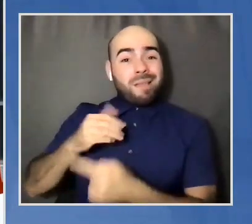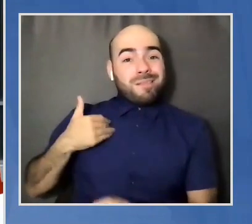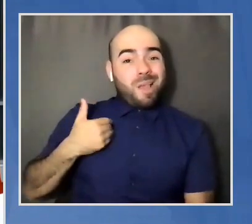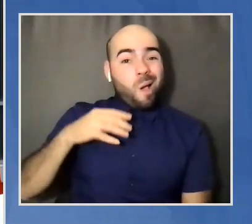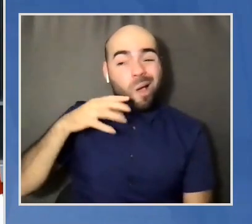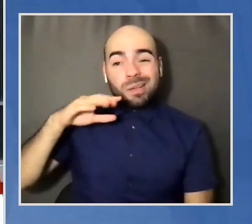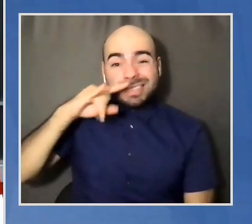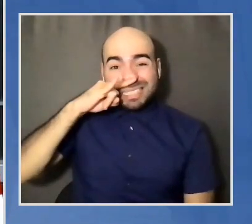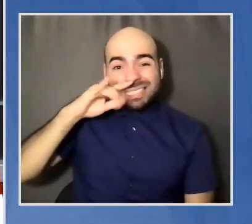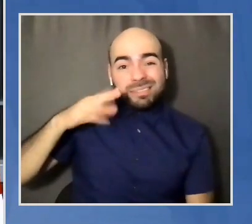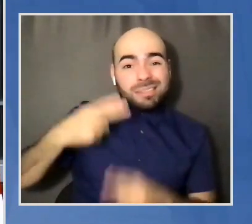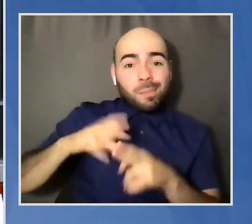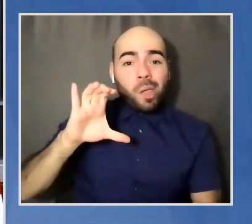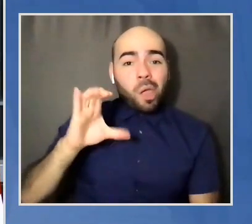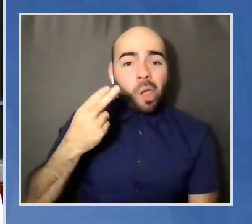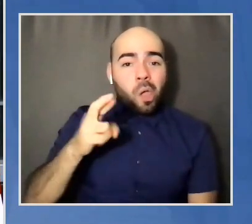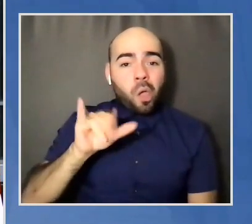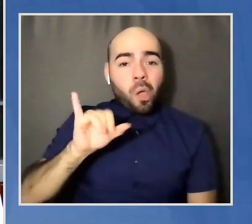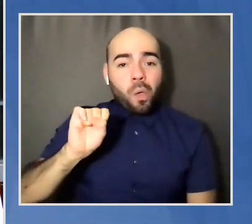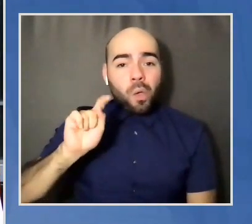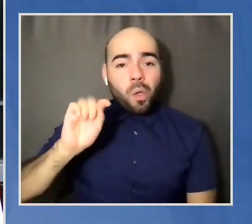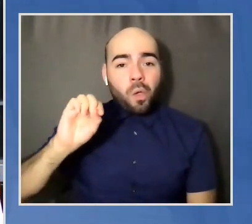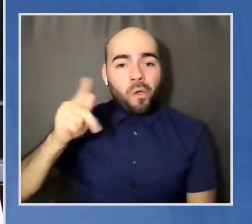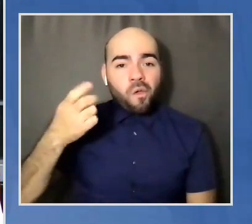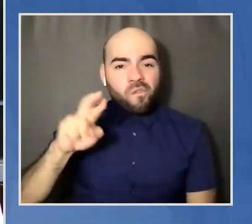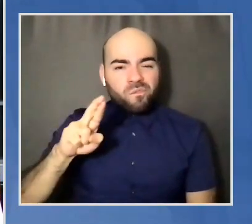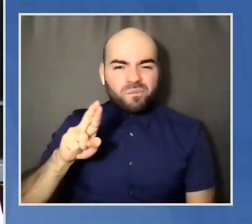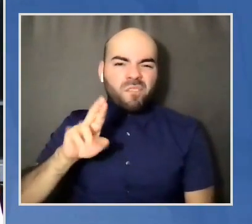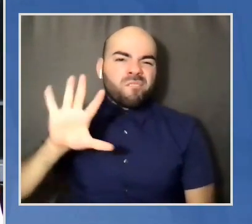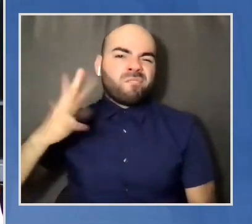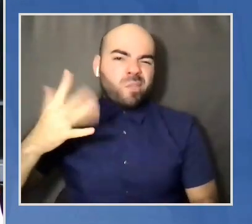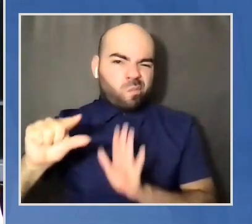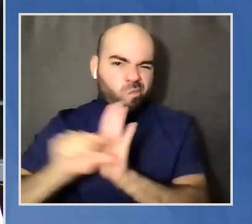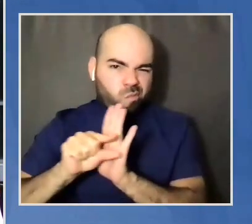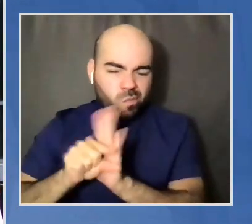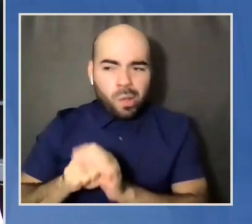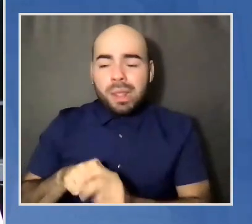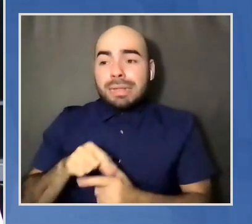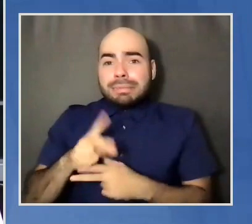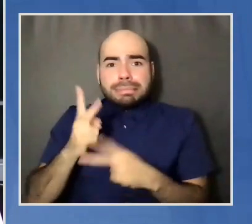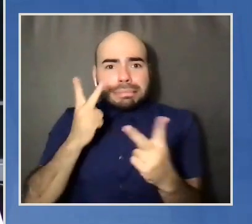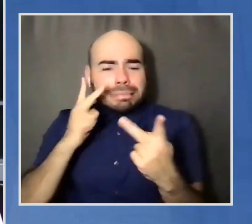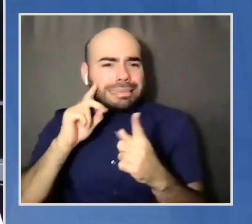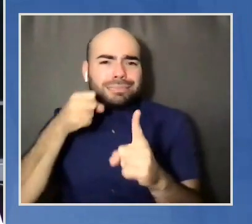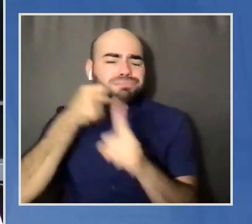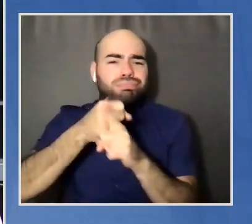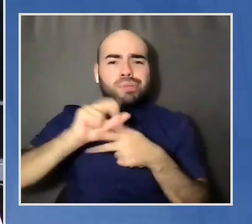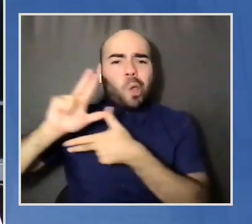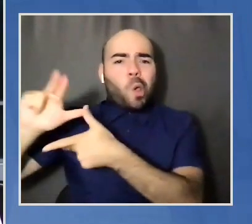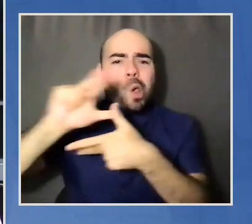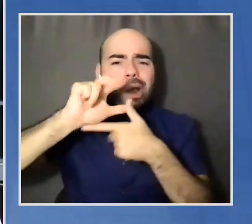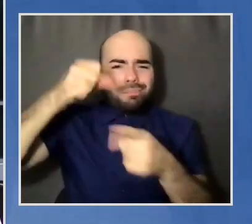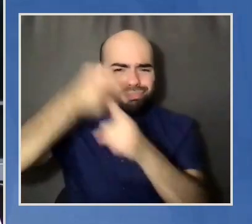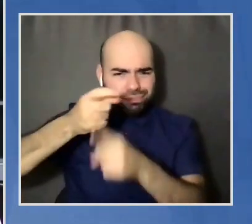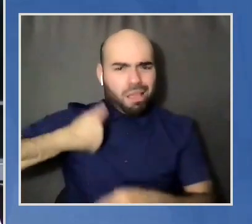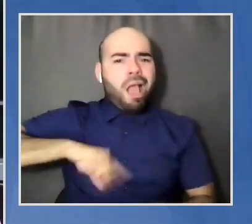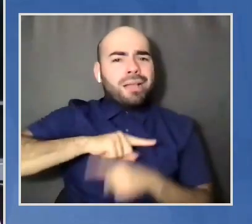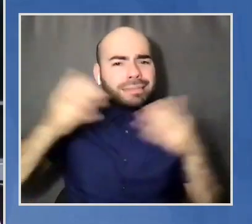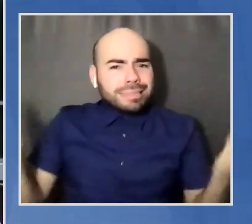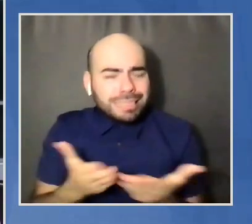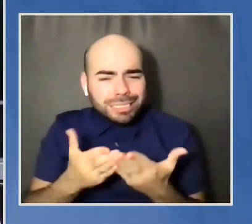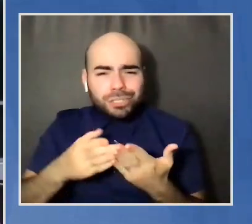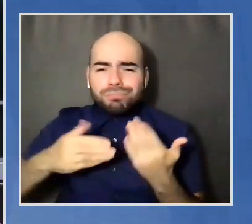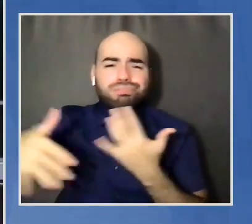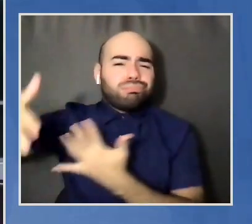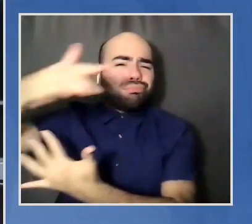he's been out there, when the storm hit, almost every single day there with his mom, with his cousins, helping pick up. Now that they're back in school,